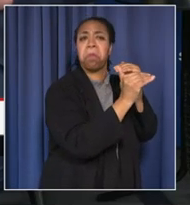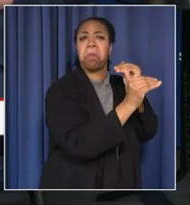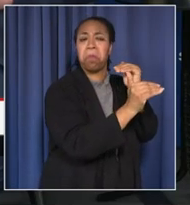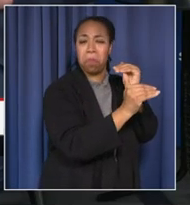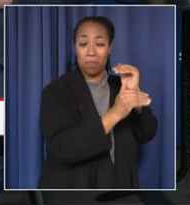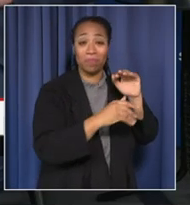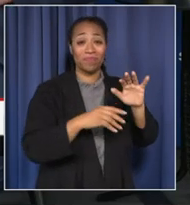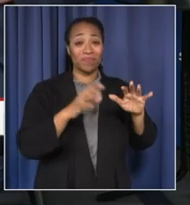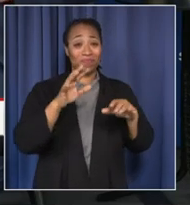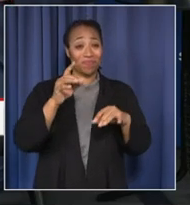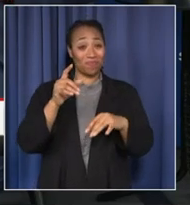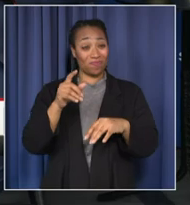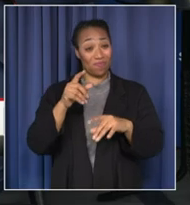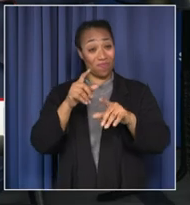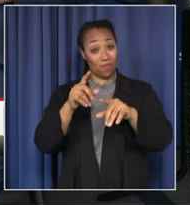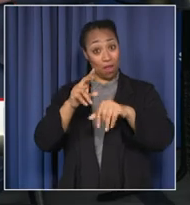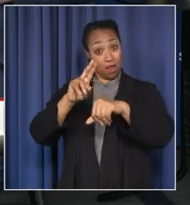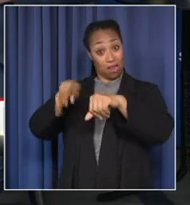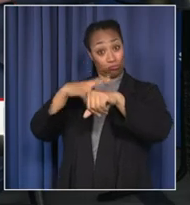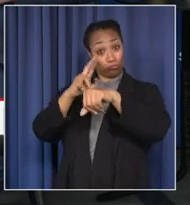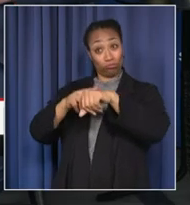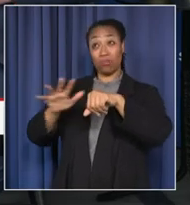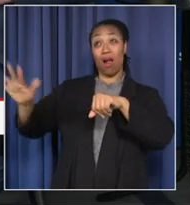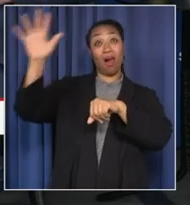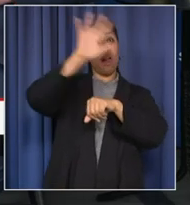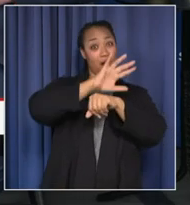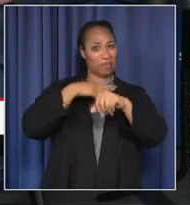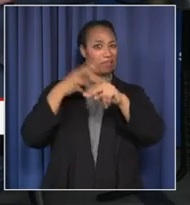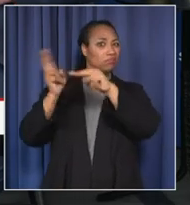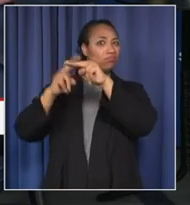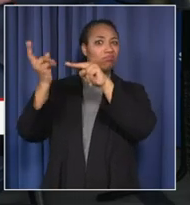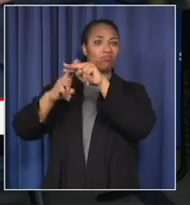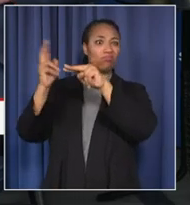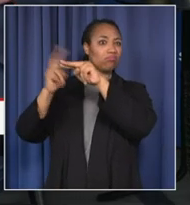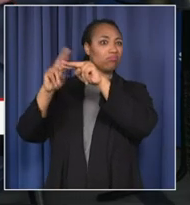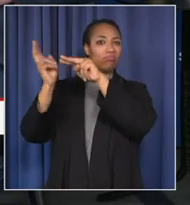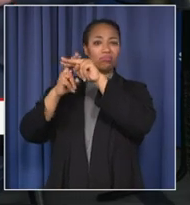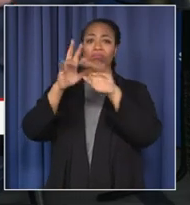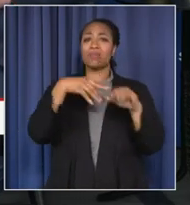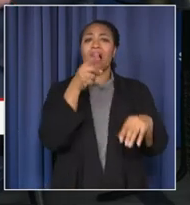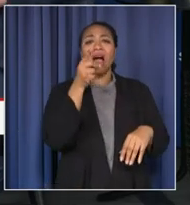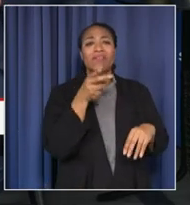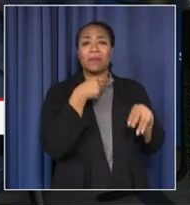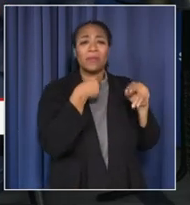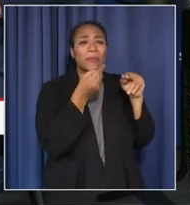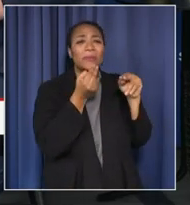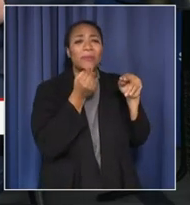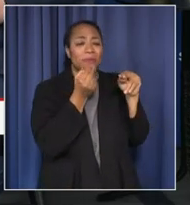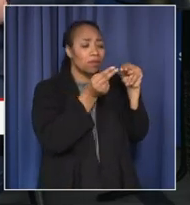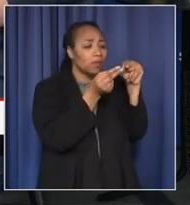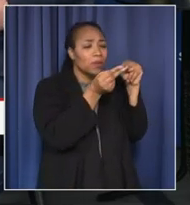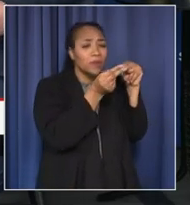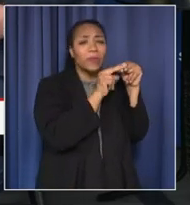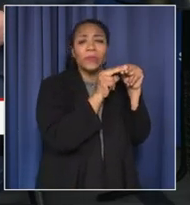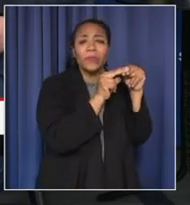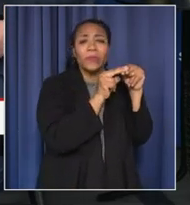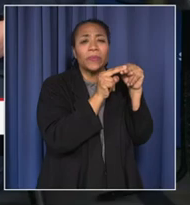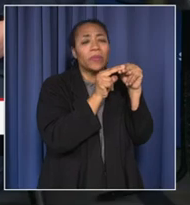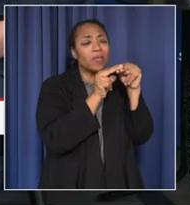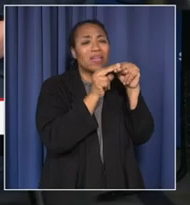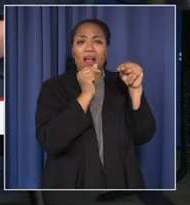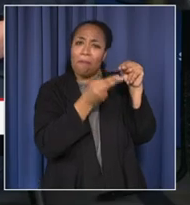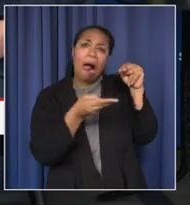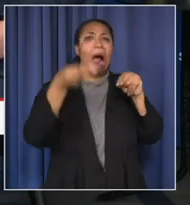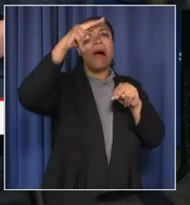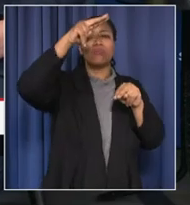we see this, the kind of housing crisis, is a big one for our nation that we have to confront. I'm leading a task force right now with the National